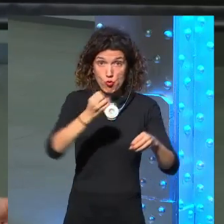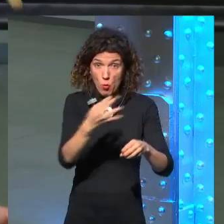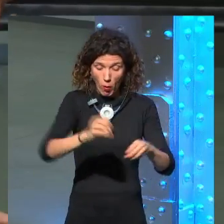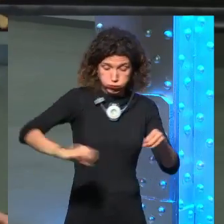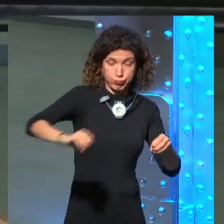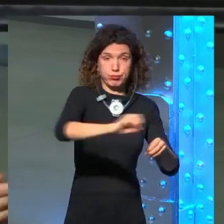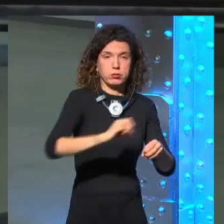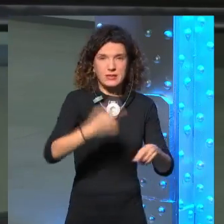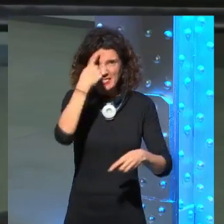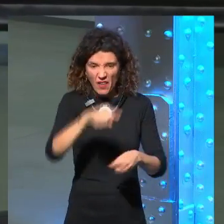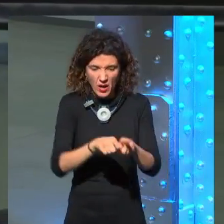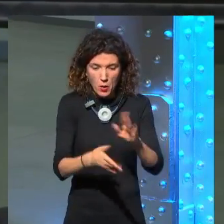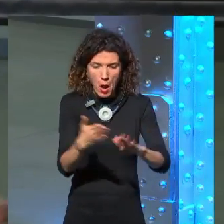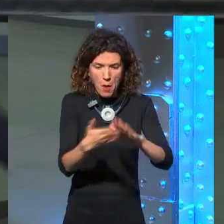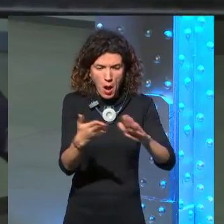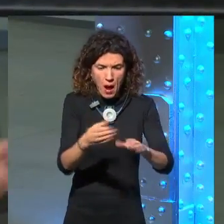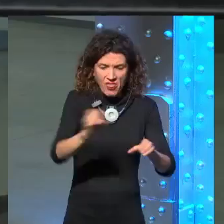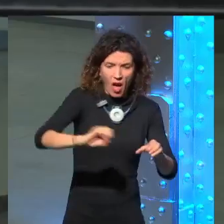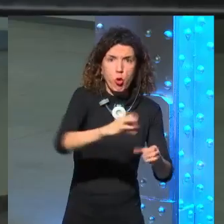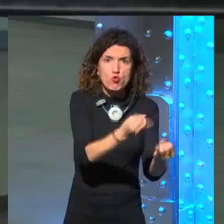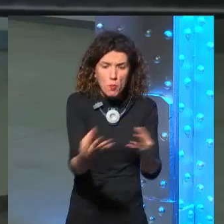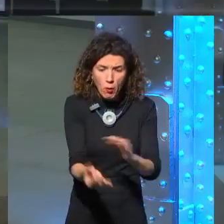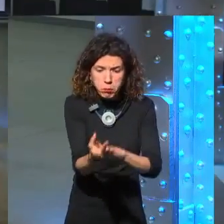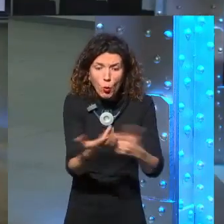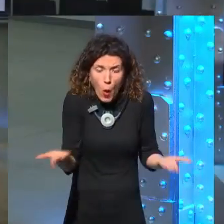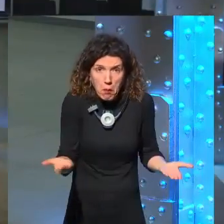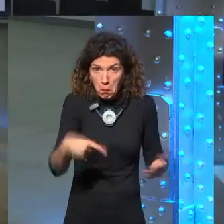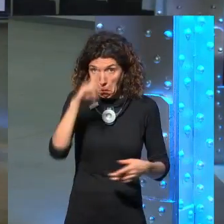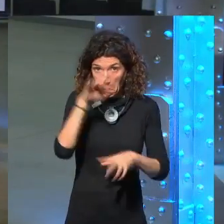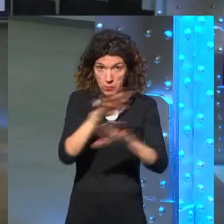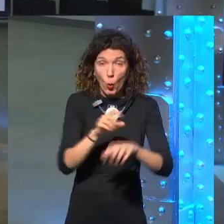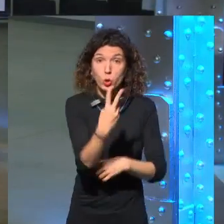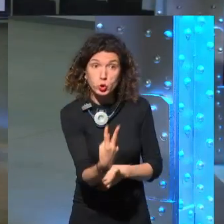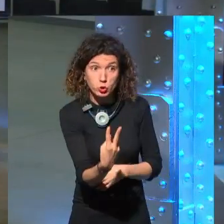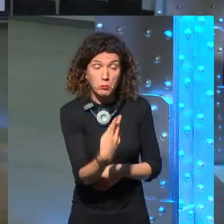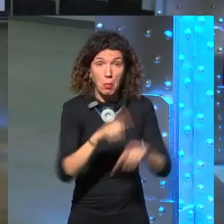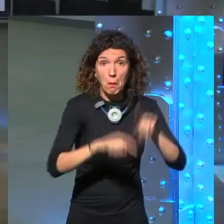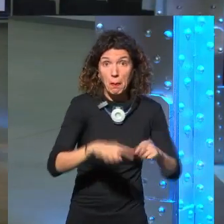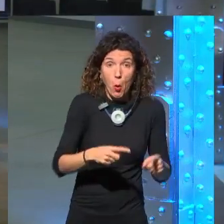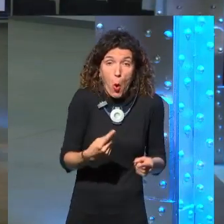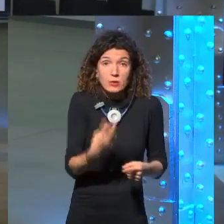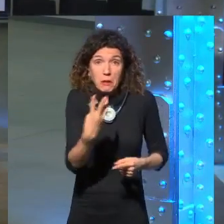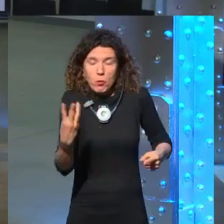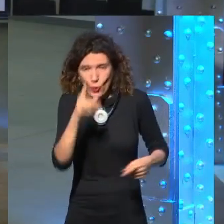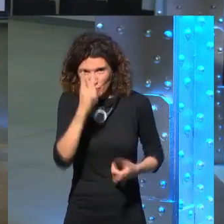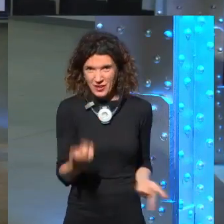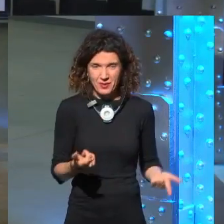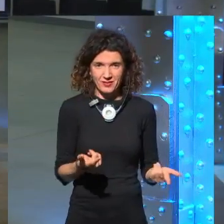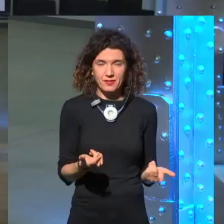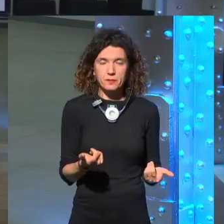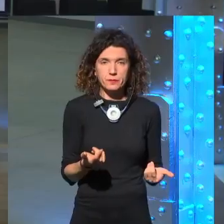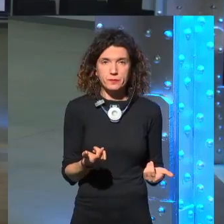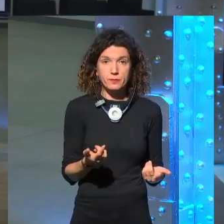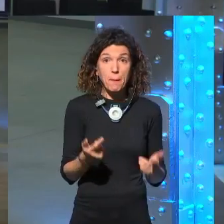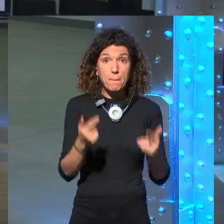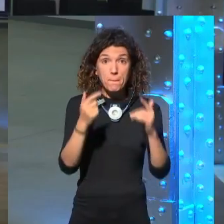how it's going to land. So let's throw, this time I got a 2. but surely mathematics can give us the tools